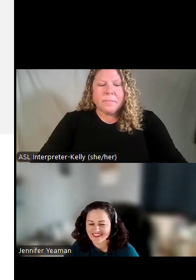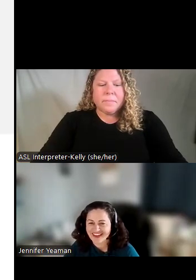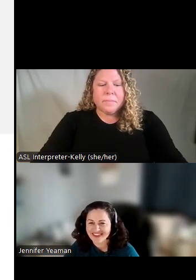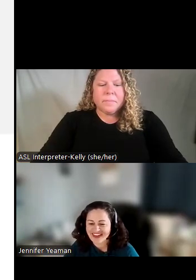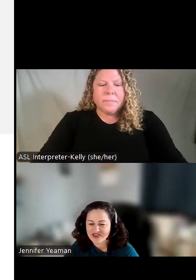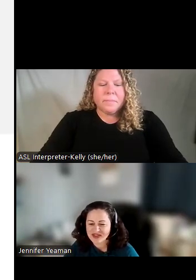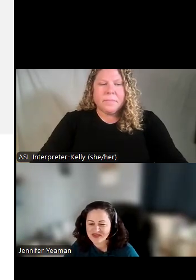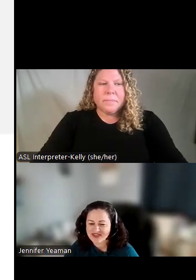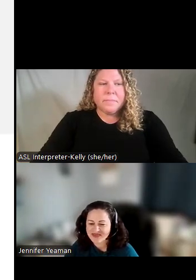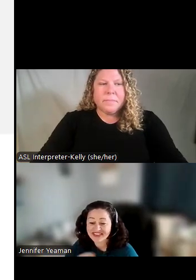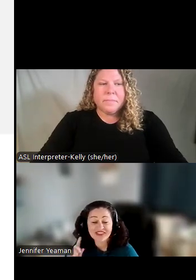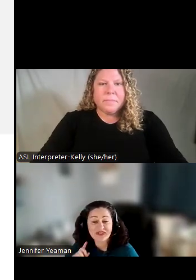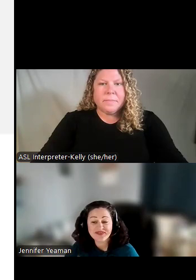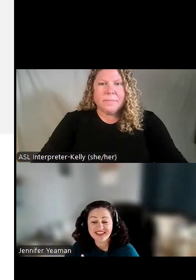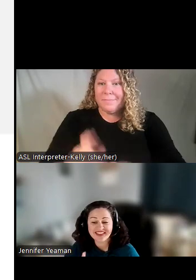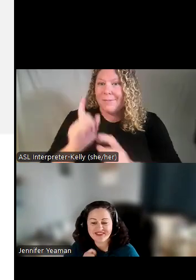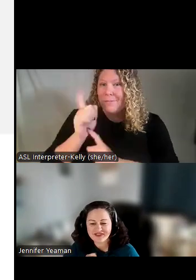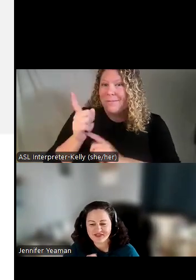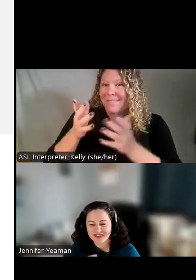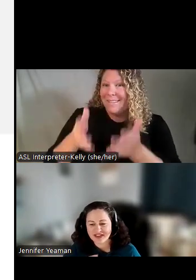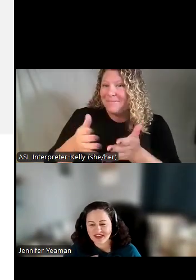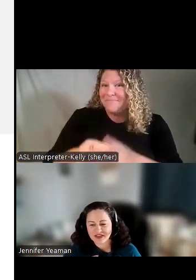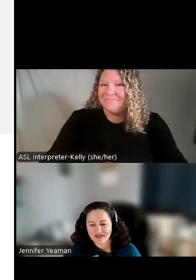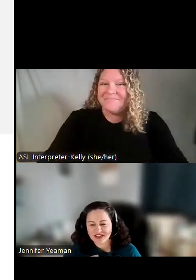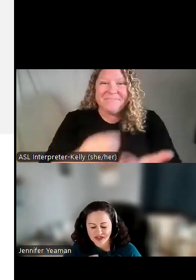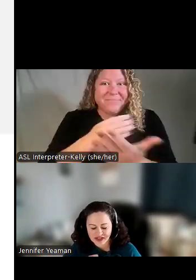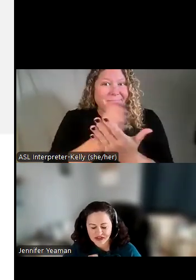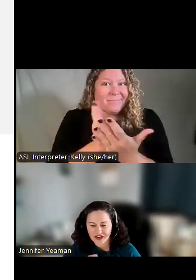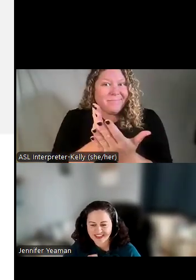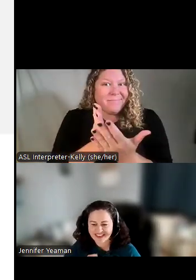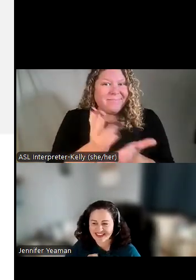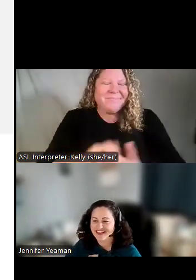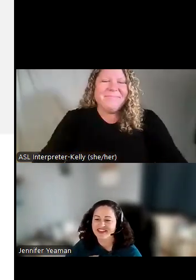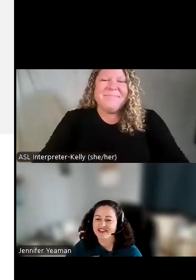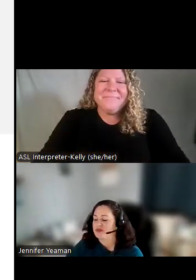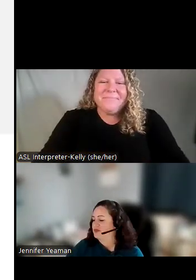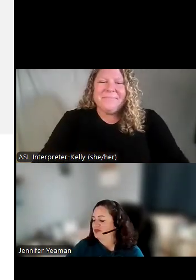All right, and we're at the halfway minute mark. 1 minute left to finish creating your card.